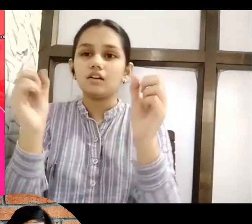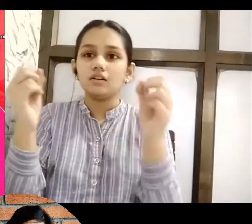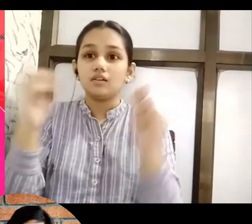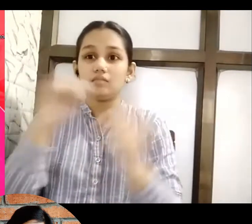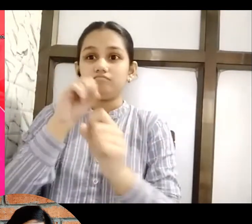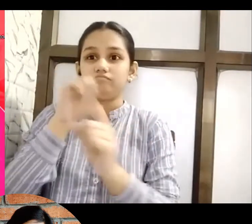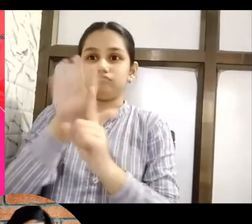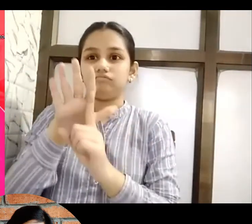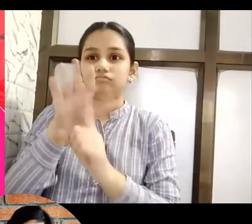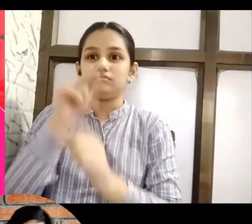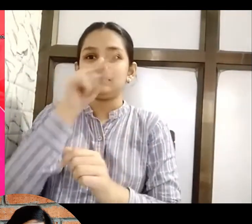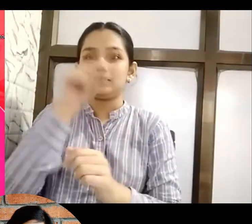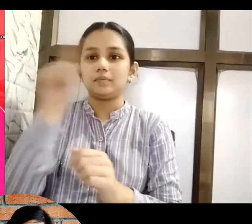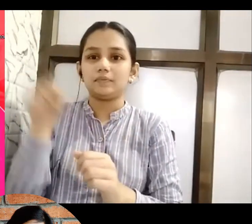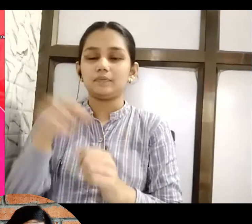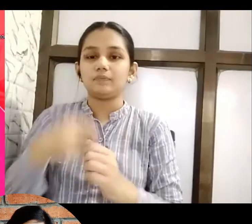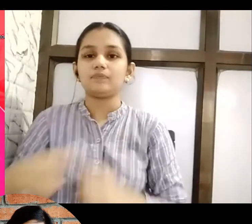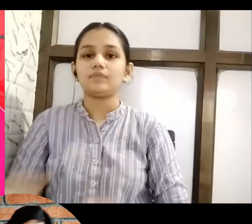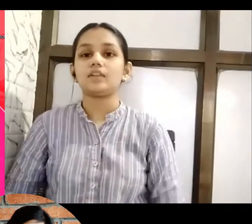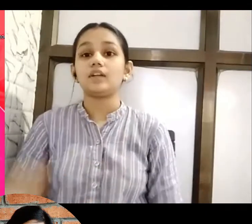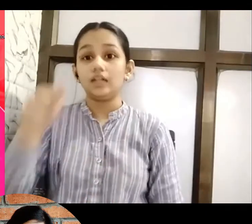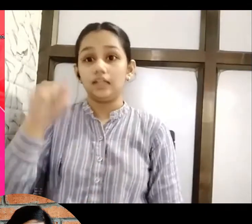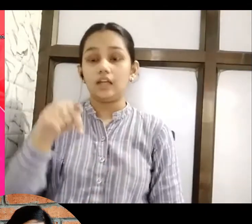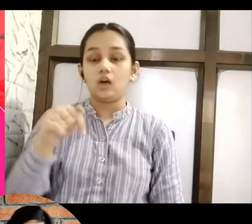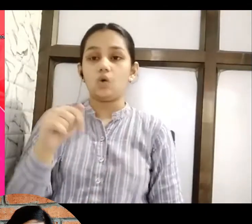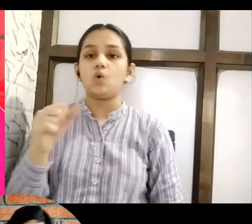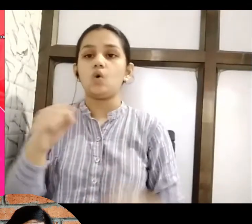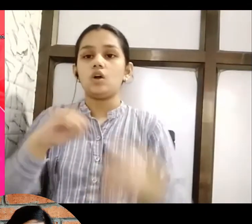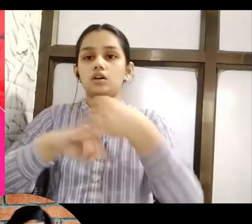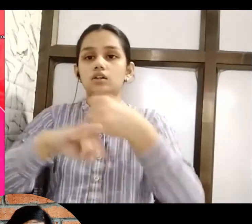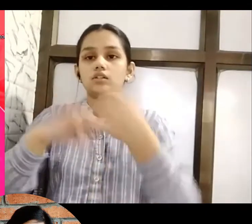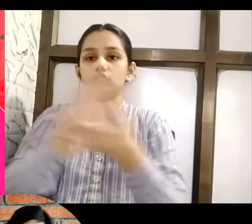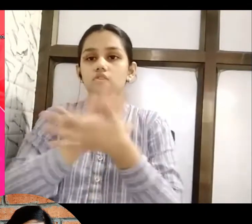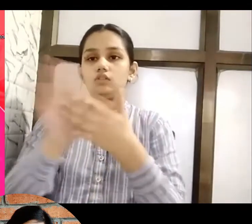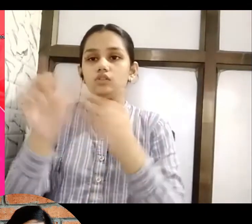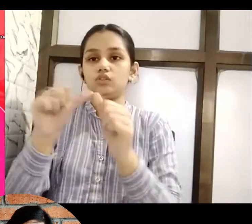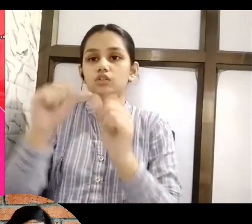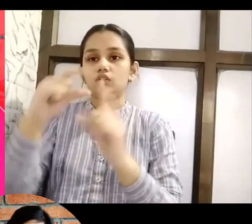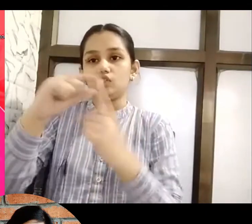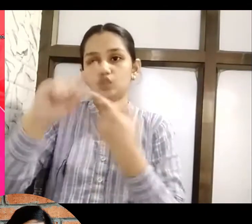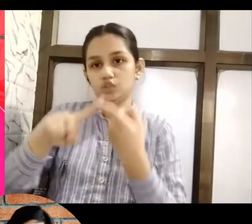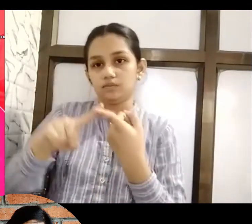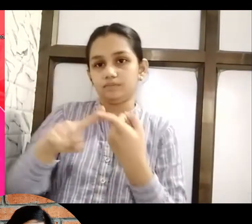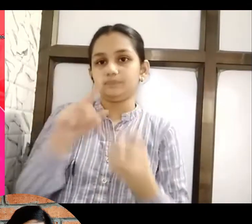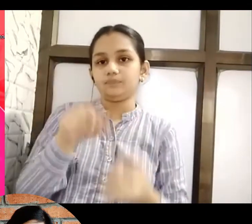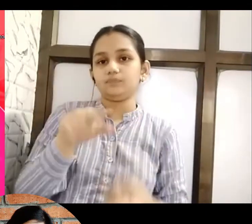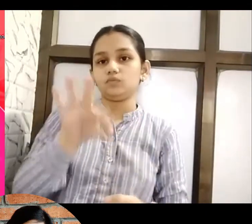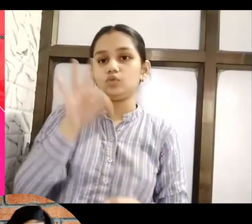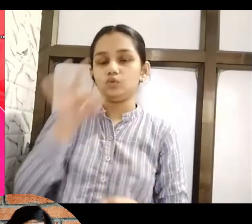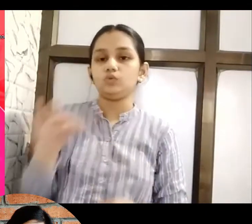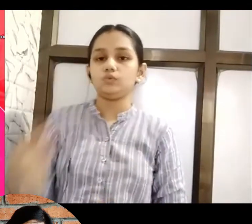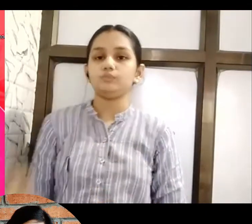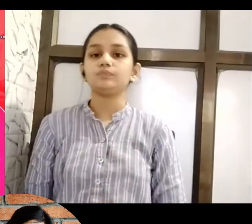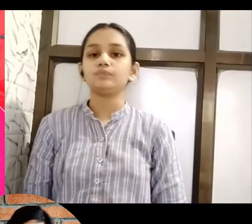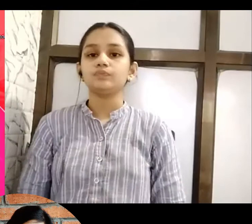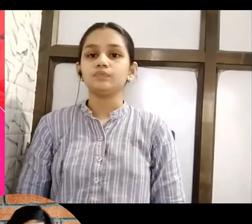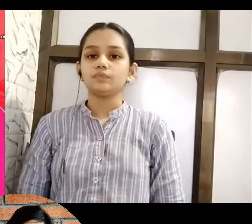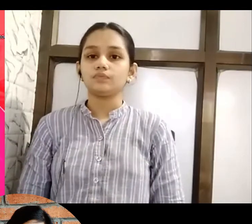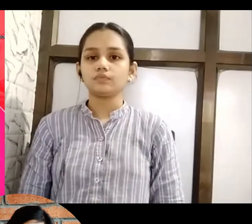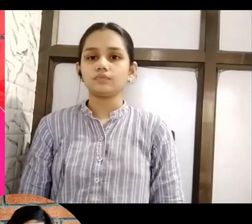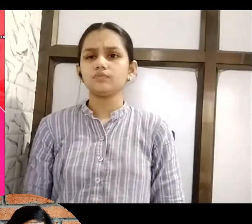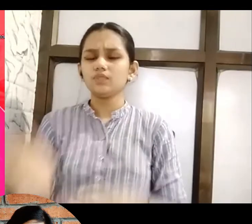the shape effect. So before I go to the shape effect, let me do one thing. Let